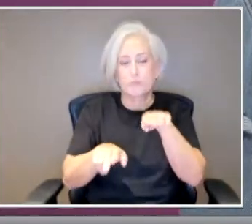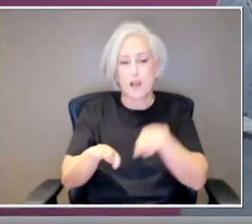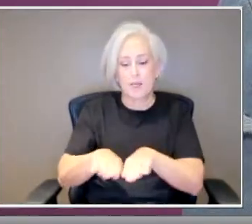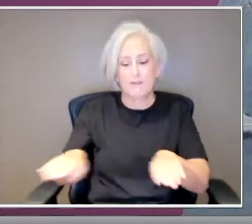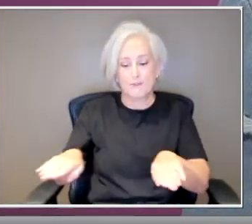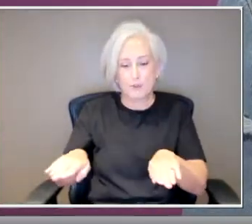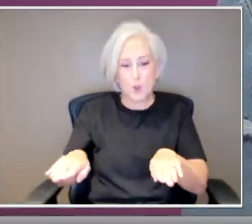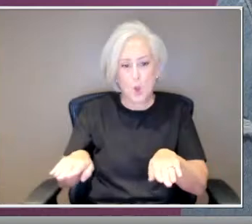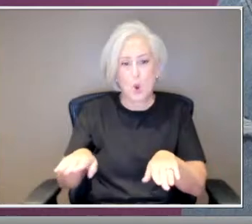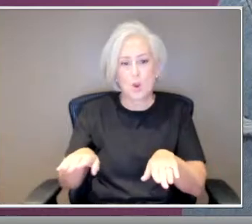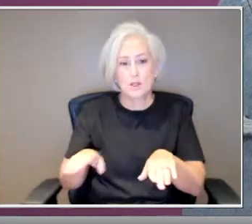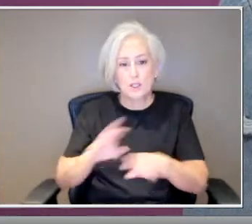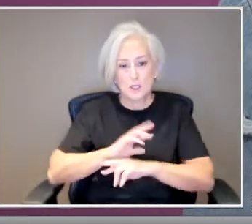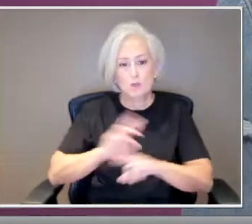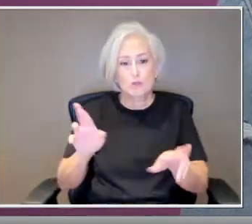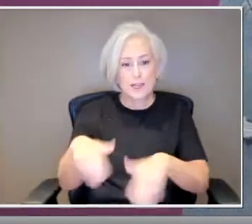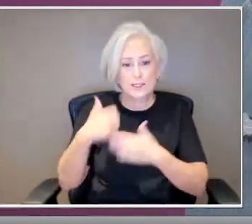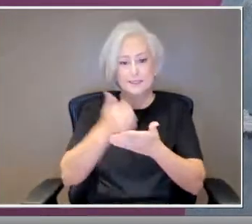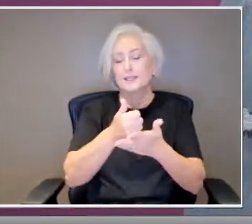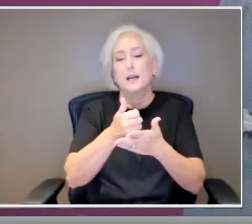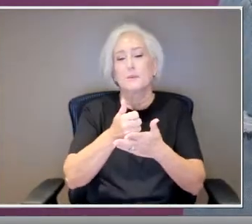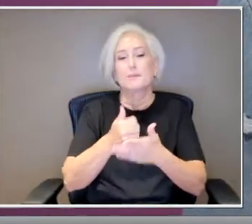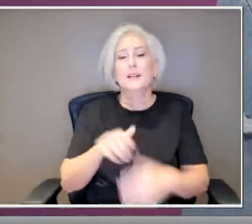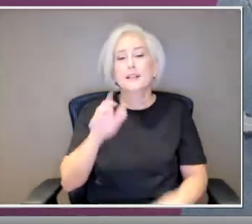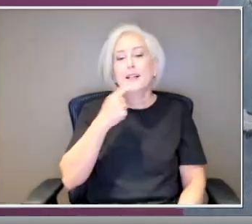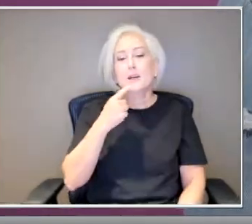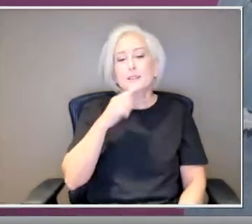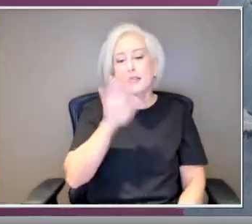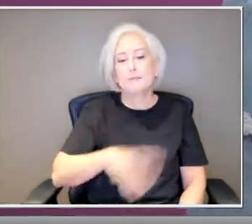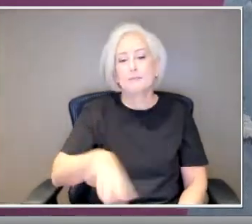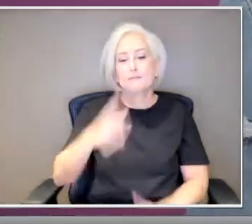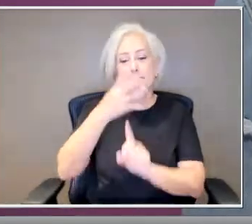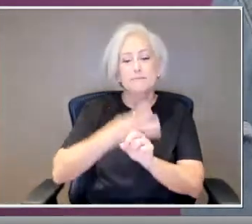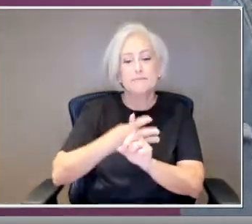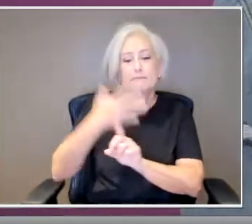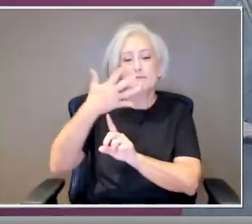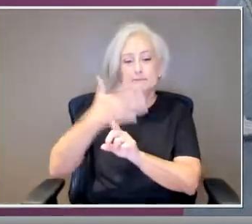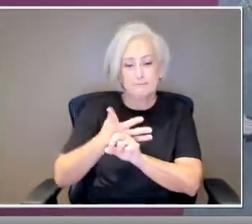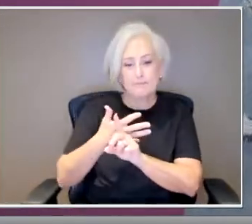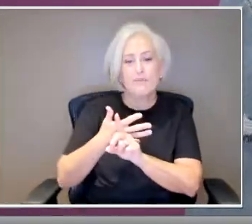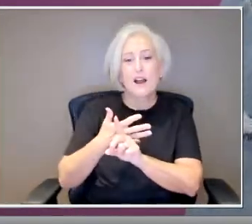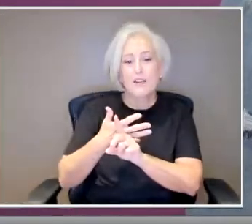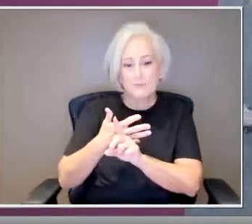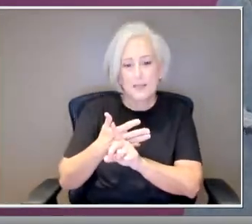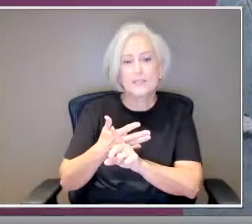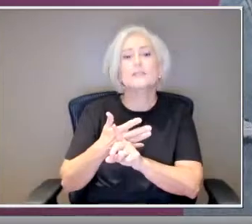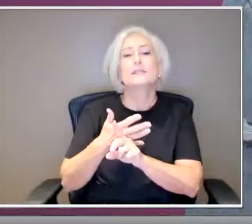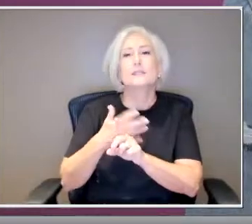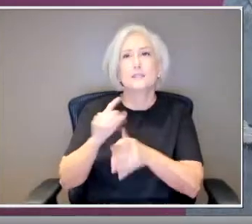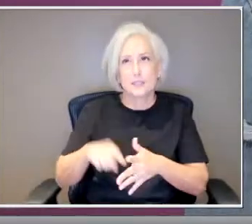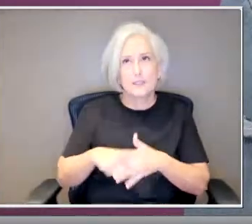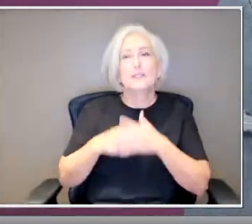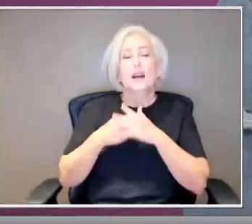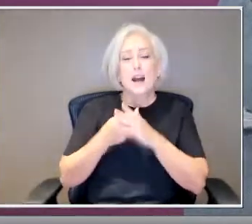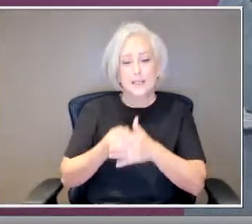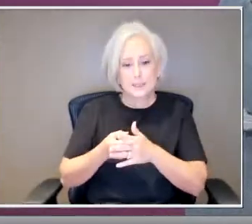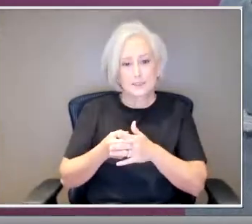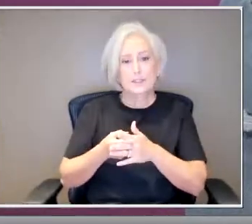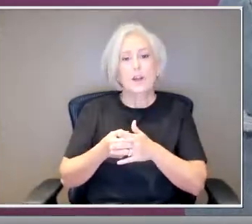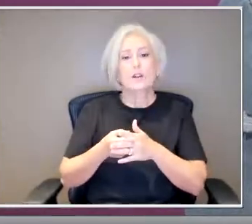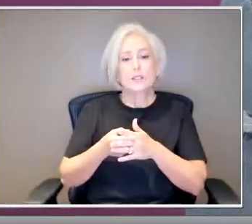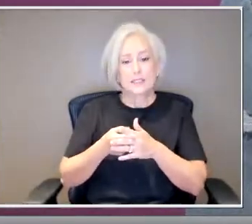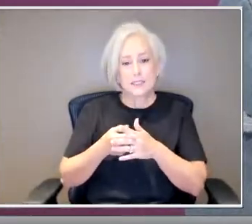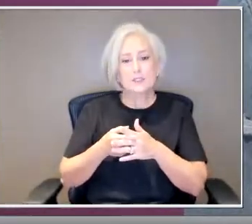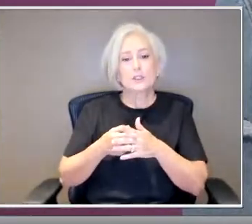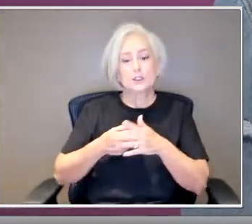about 4 to 5 months in, I started like, I need my kids back. They started coming back one by one. And I